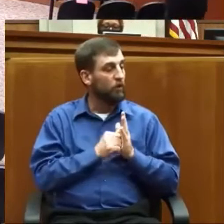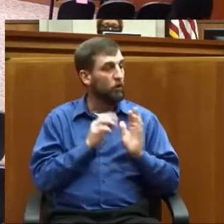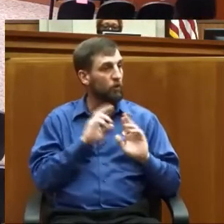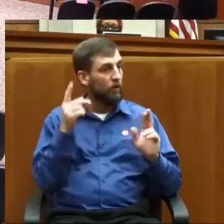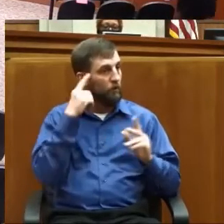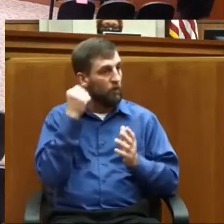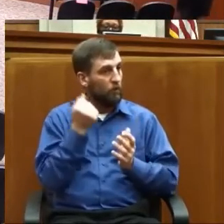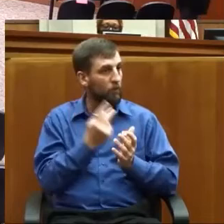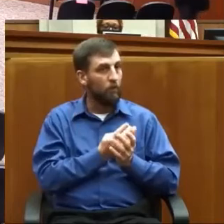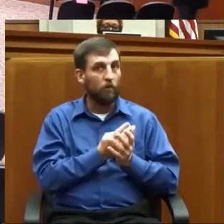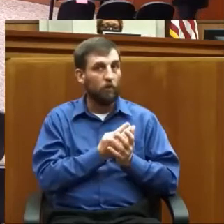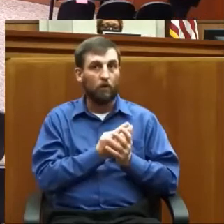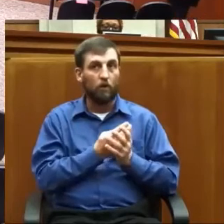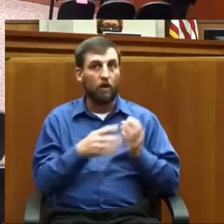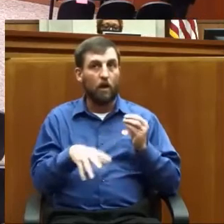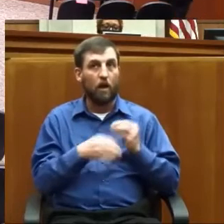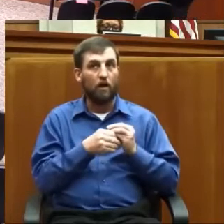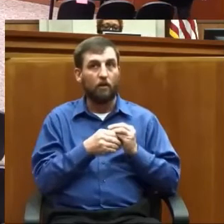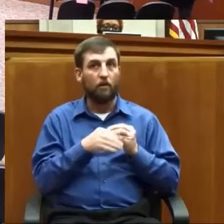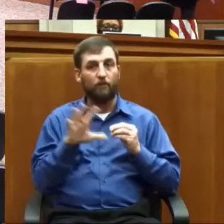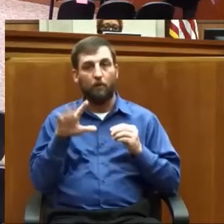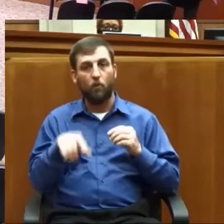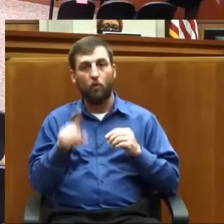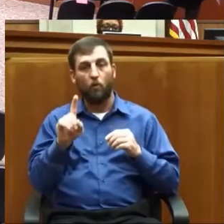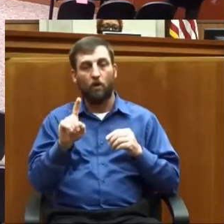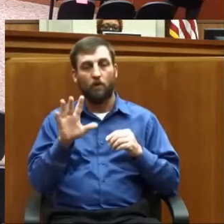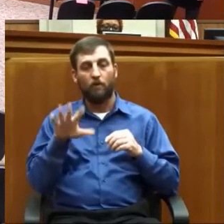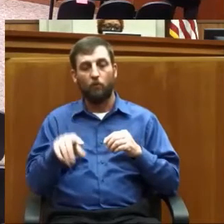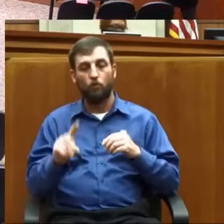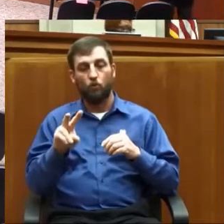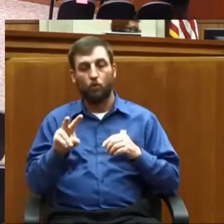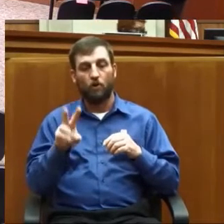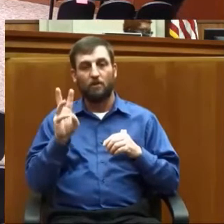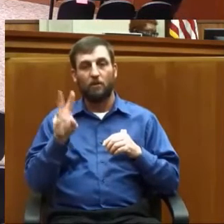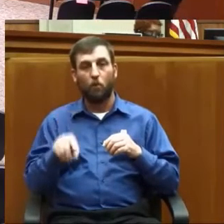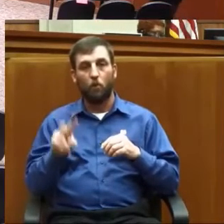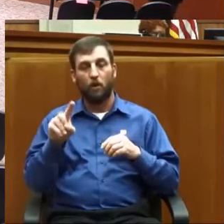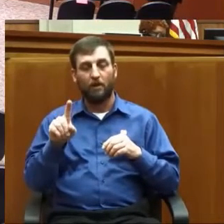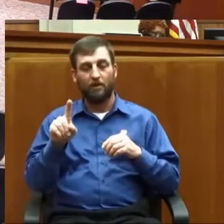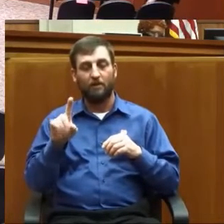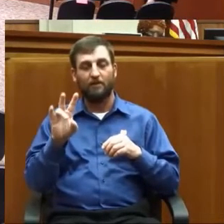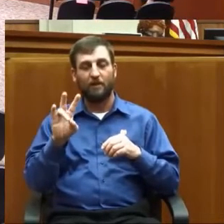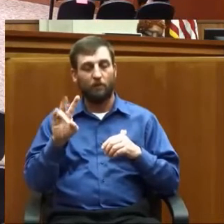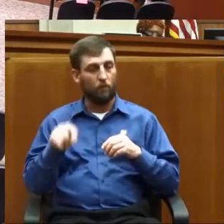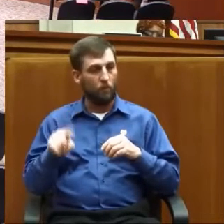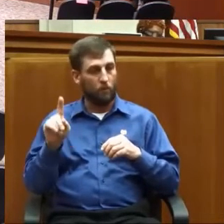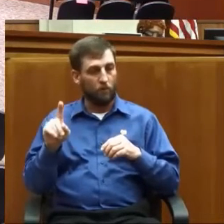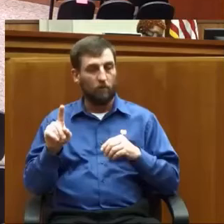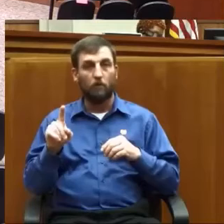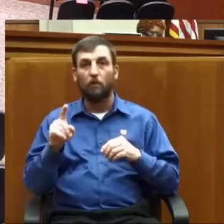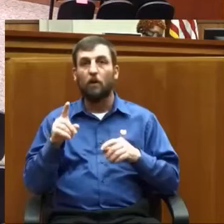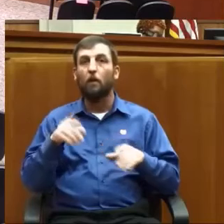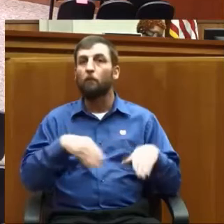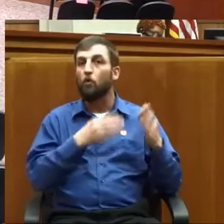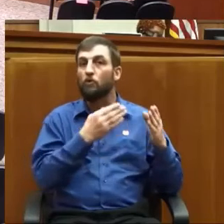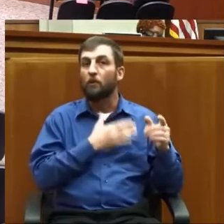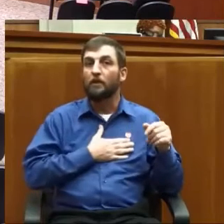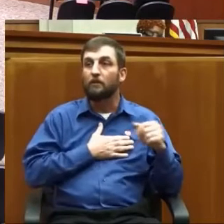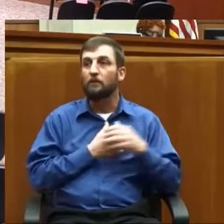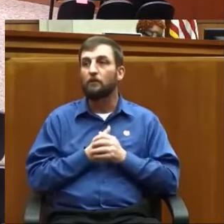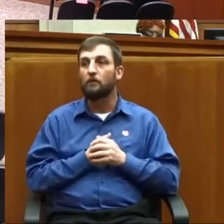approval, adding items 5.1, 5.2, 6.1, and 7.1. We need a motion,